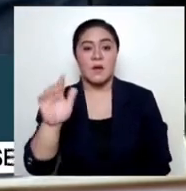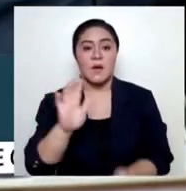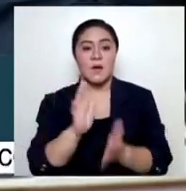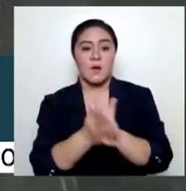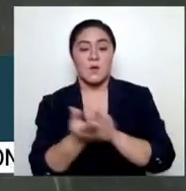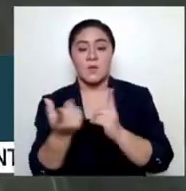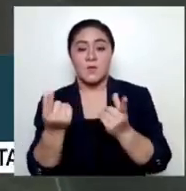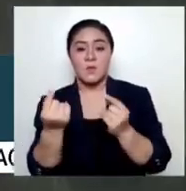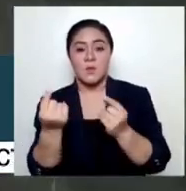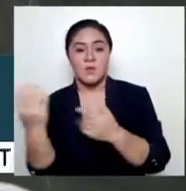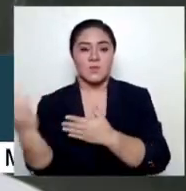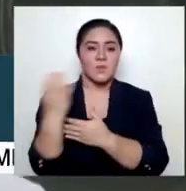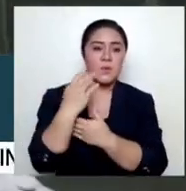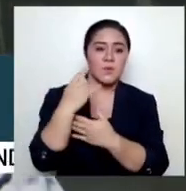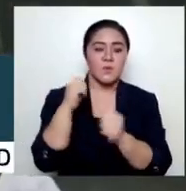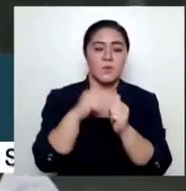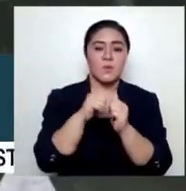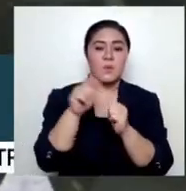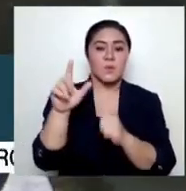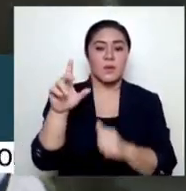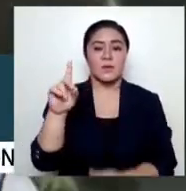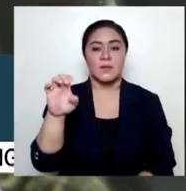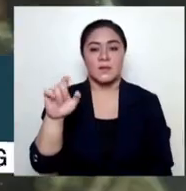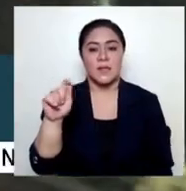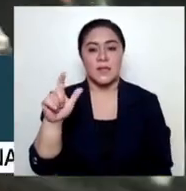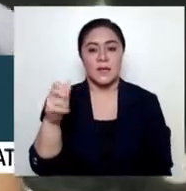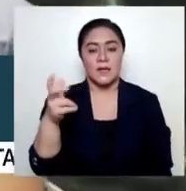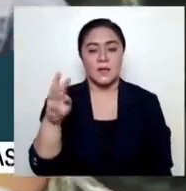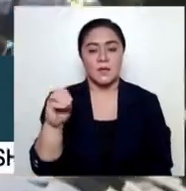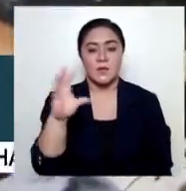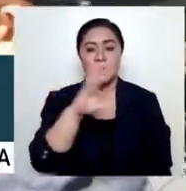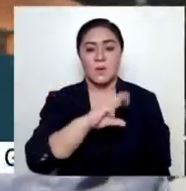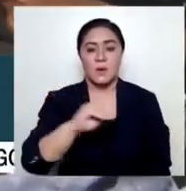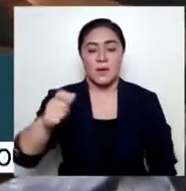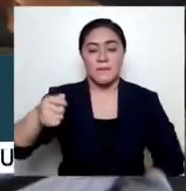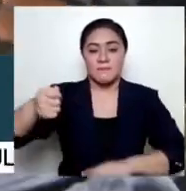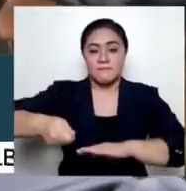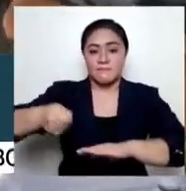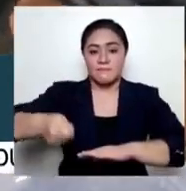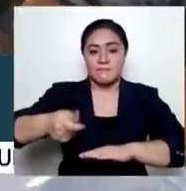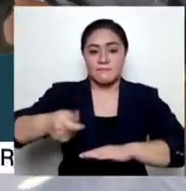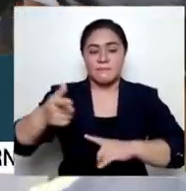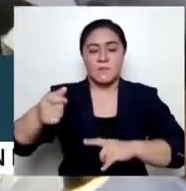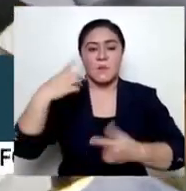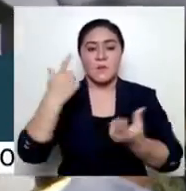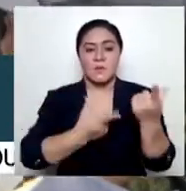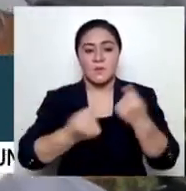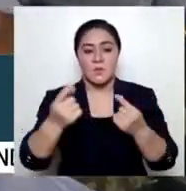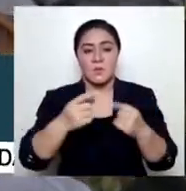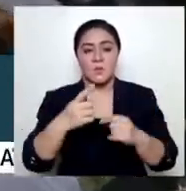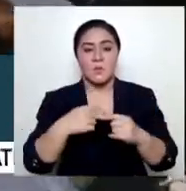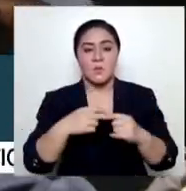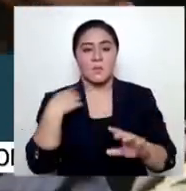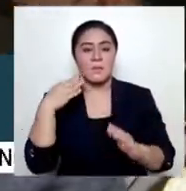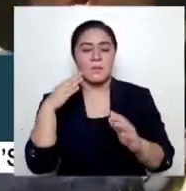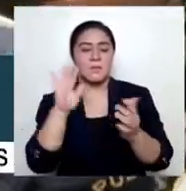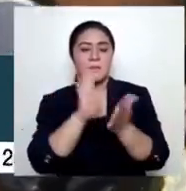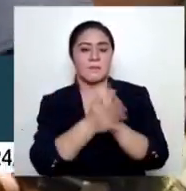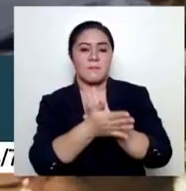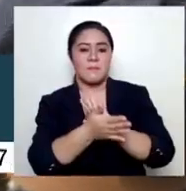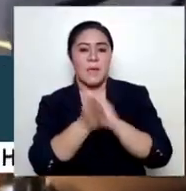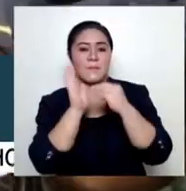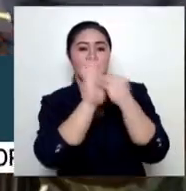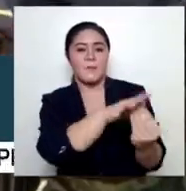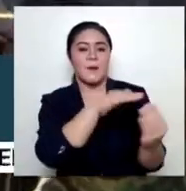former Justice Secretary Vitaliano Aguirre and state prosecutors into implicating De Lima in the illegal drug trade.